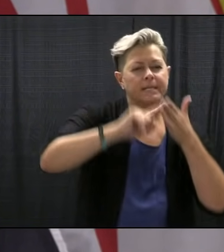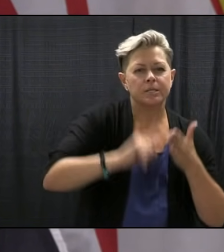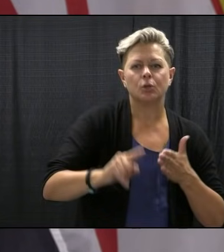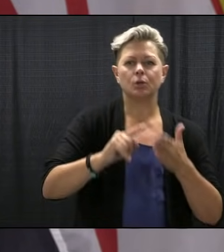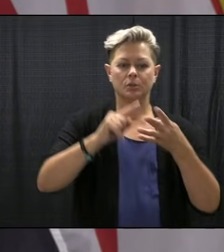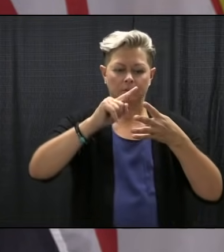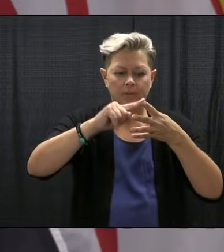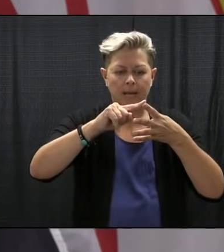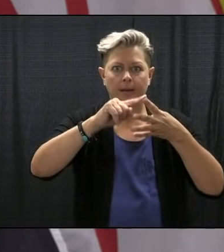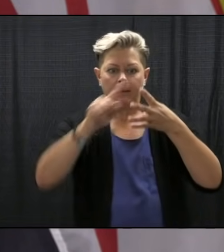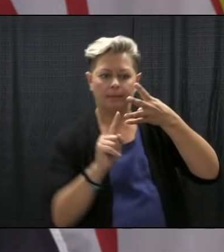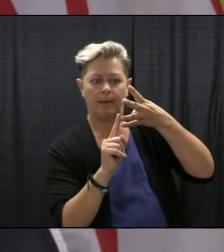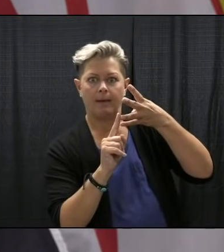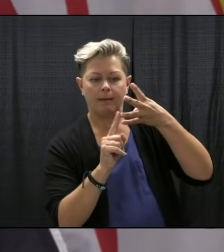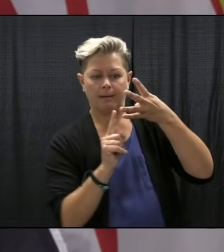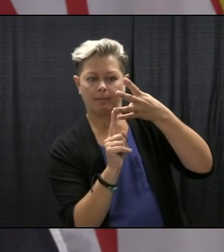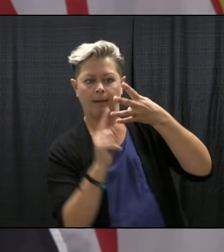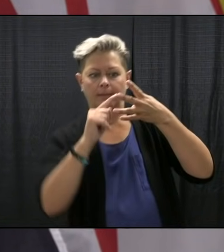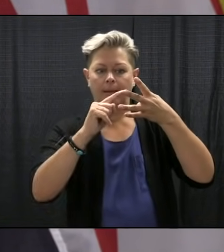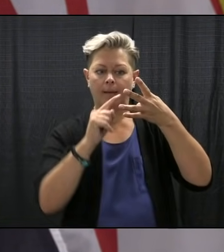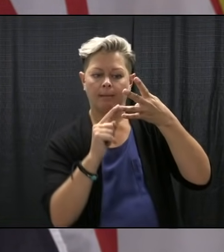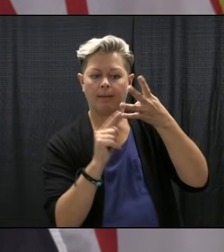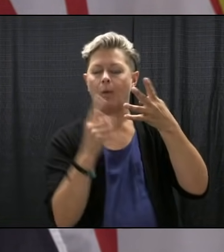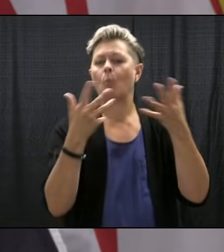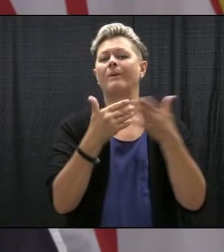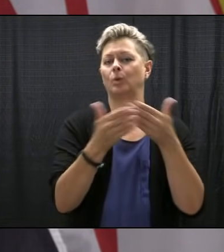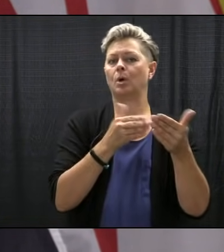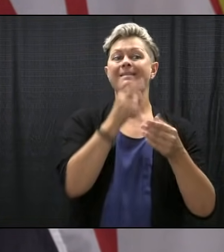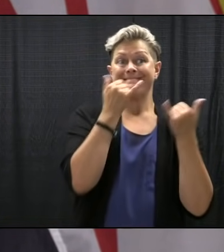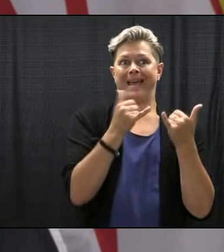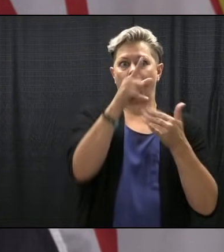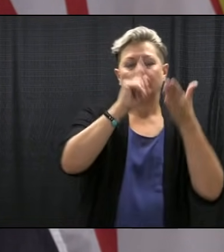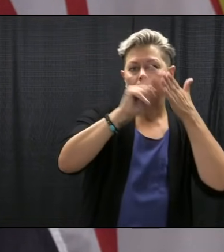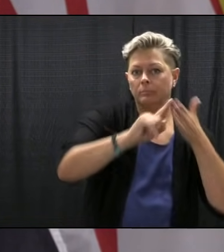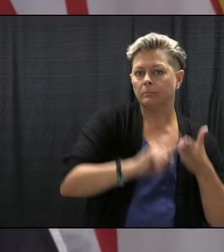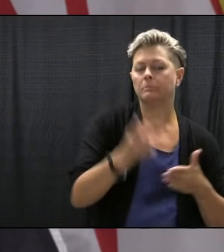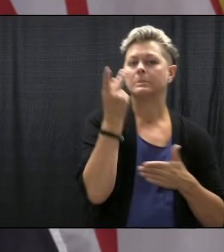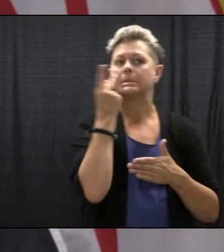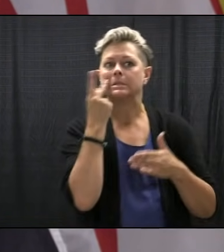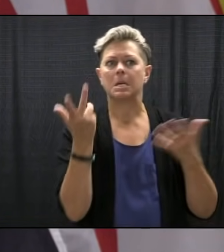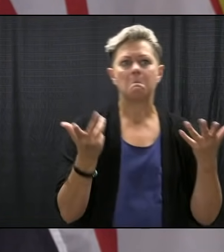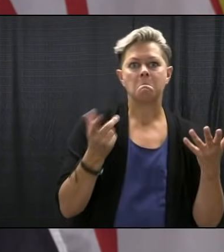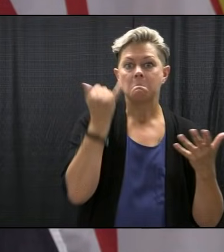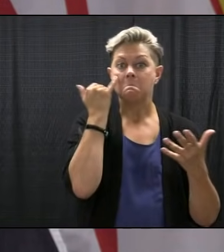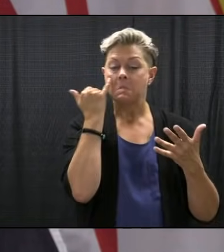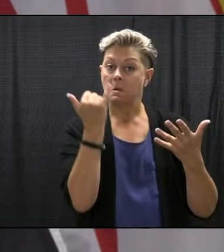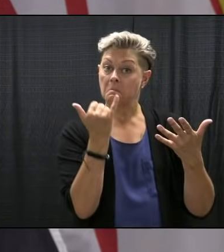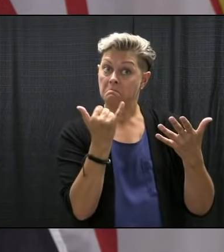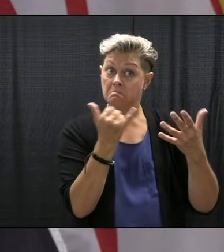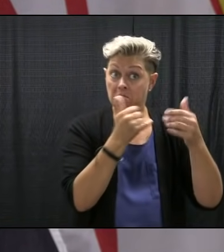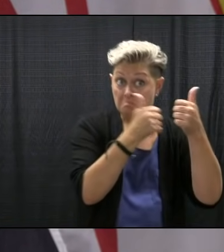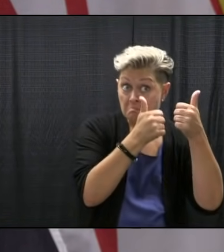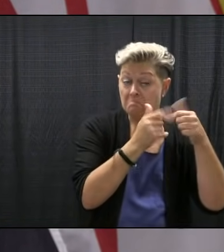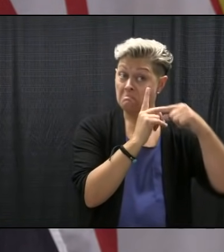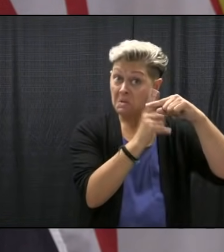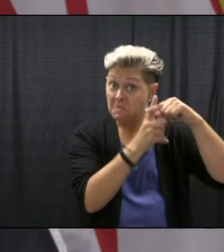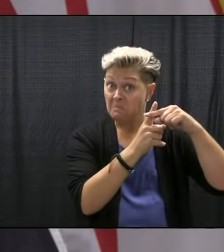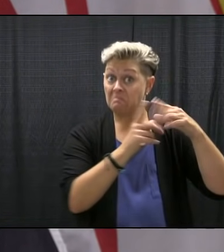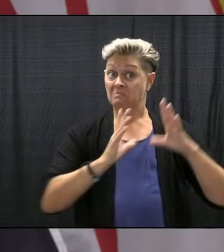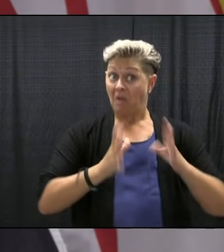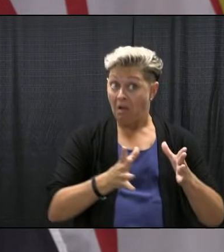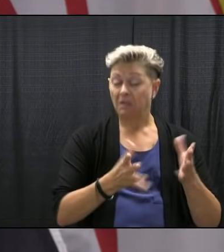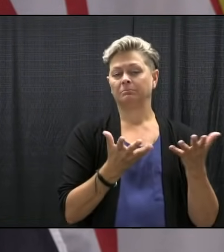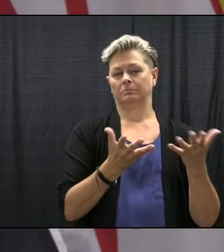are considering things. So I think as time goes on over the next several months, we will, and by the time most people will be thinking